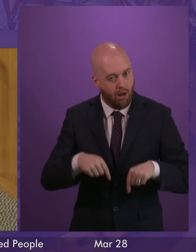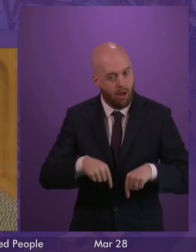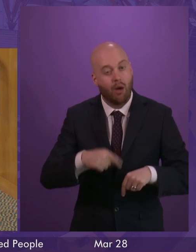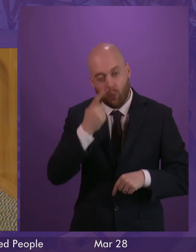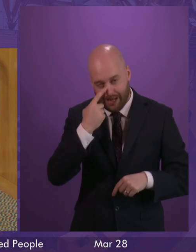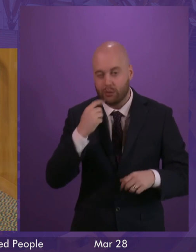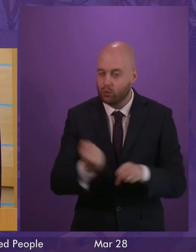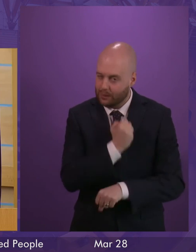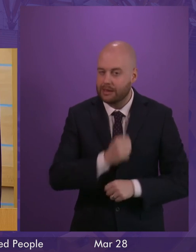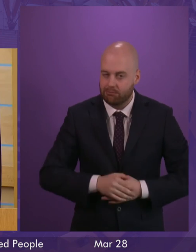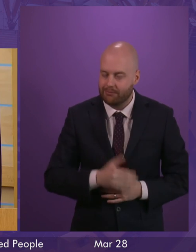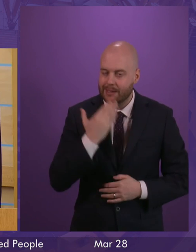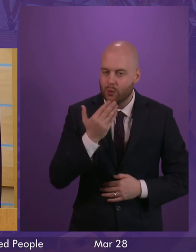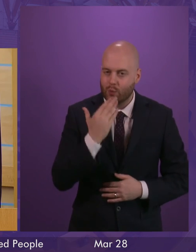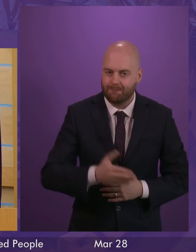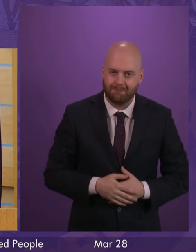can get there. Thank you.